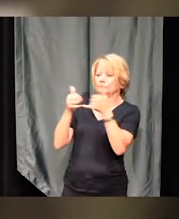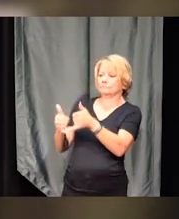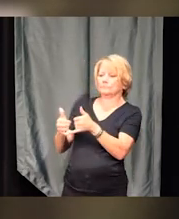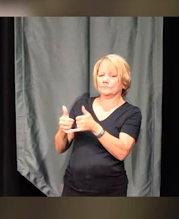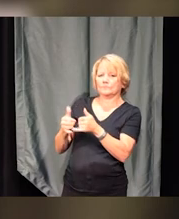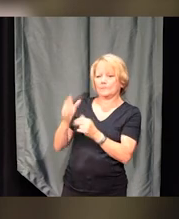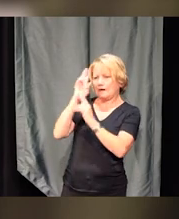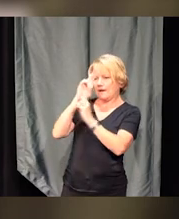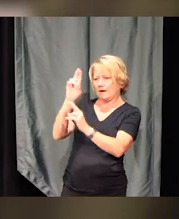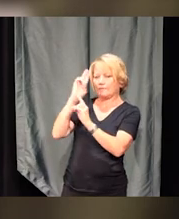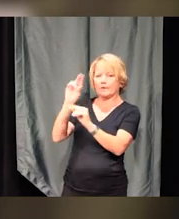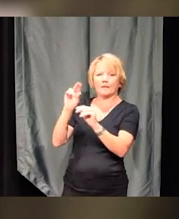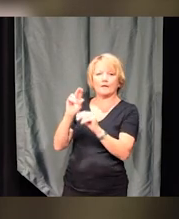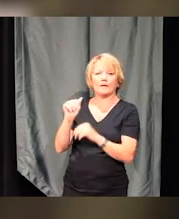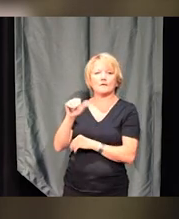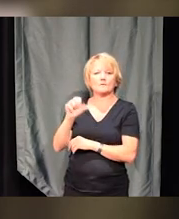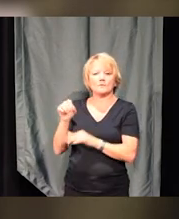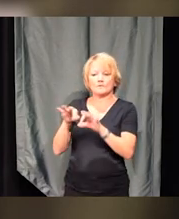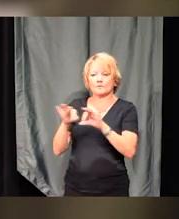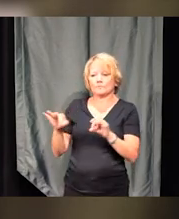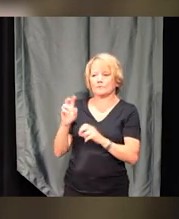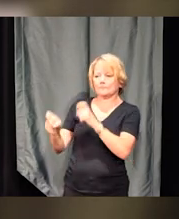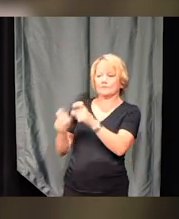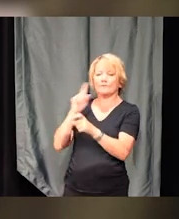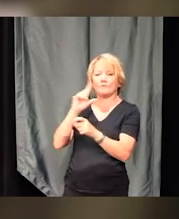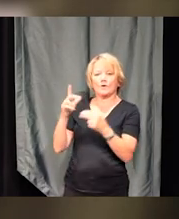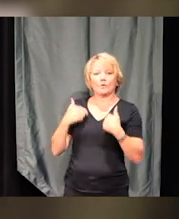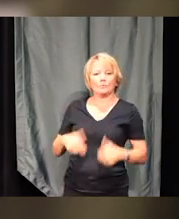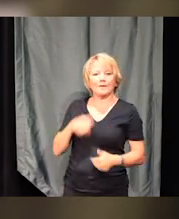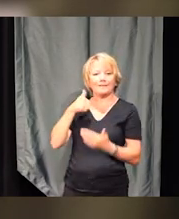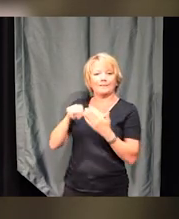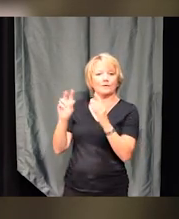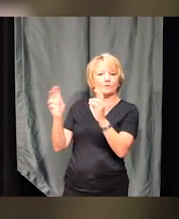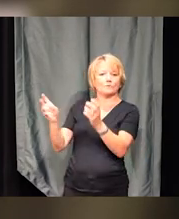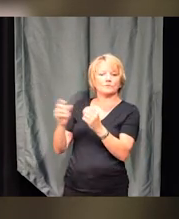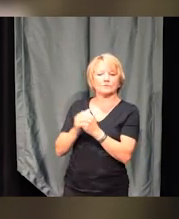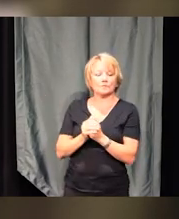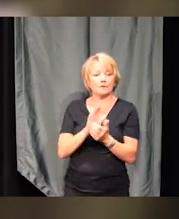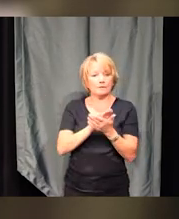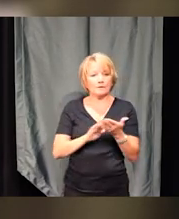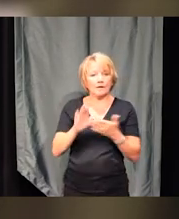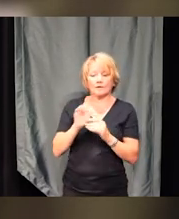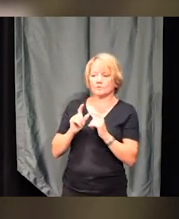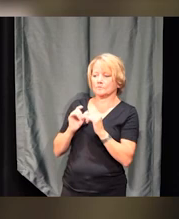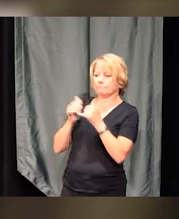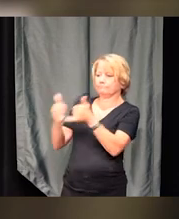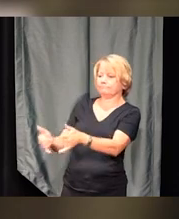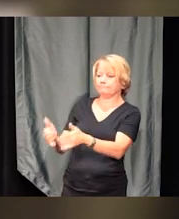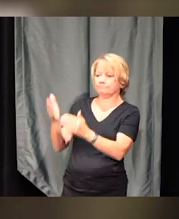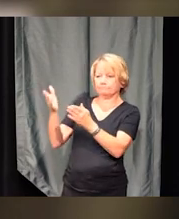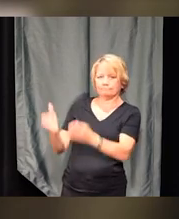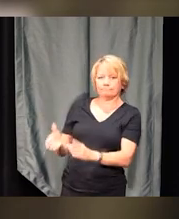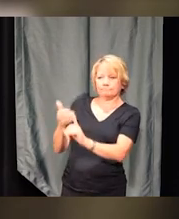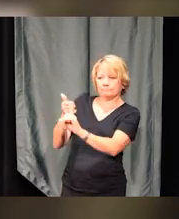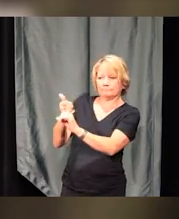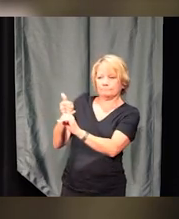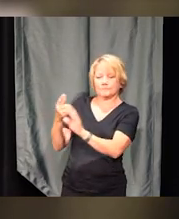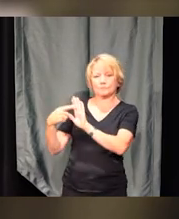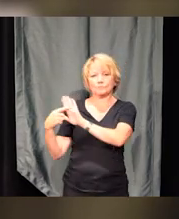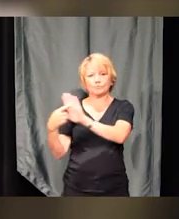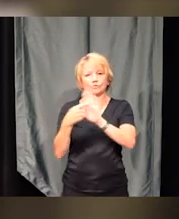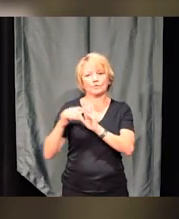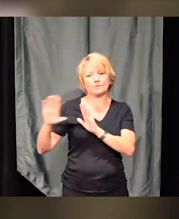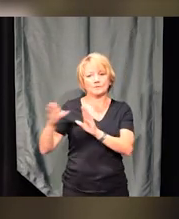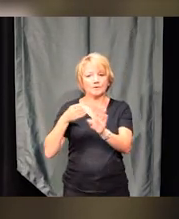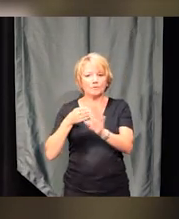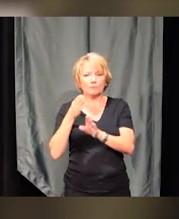honorary associate's degree of humane letters. The college awards this degree to an individual who illustrates through a